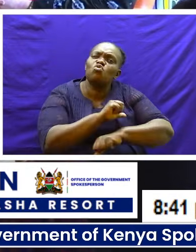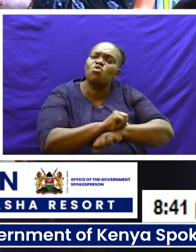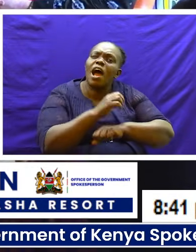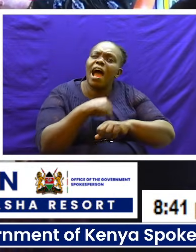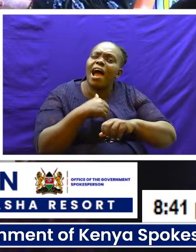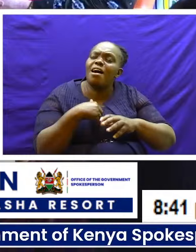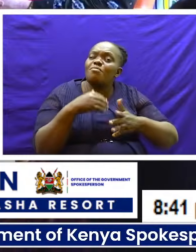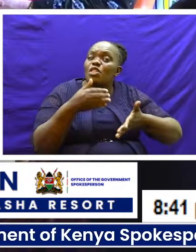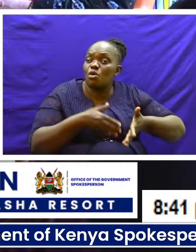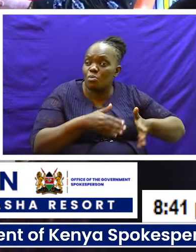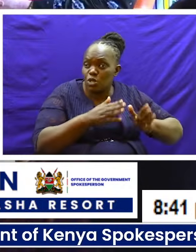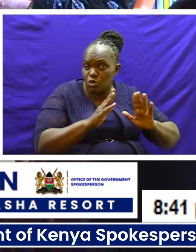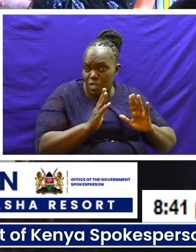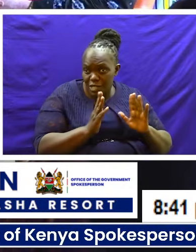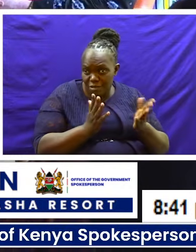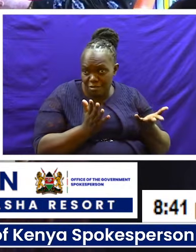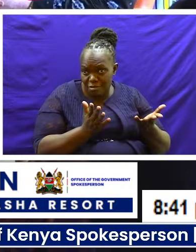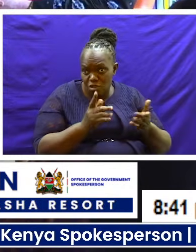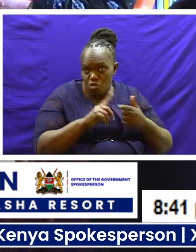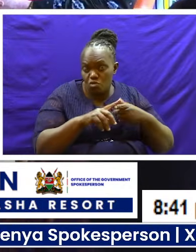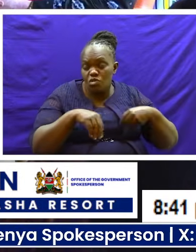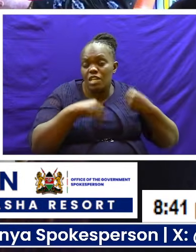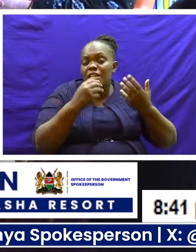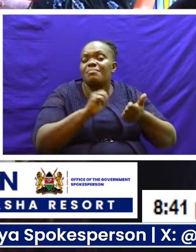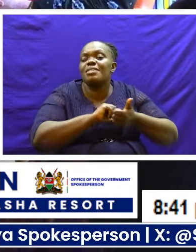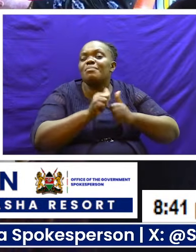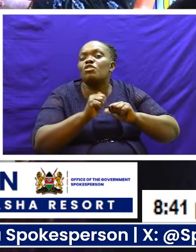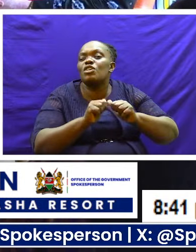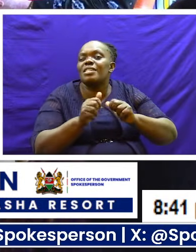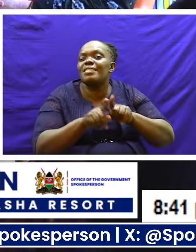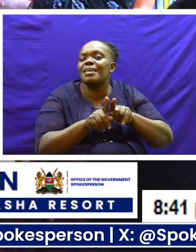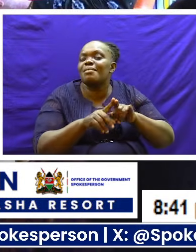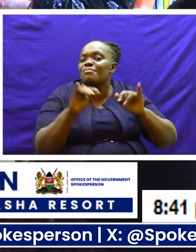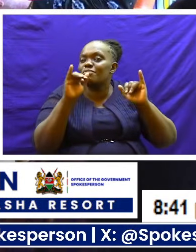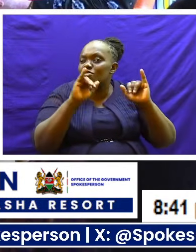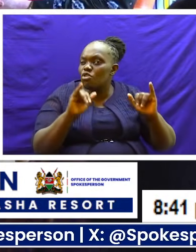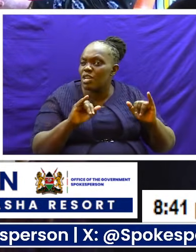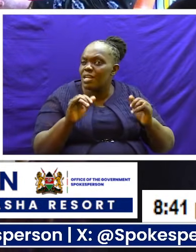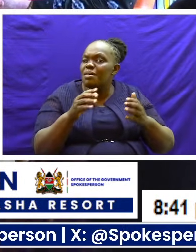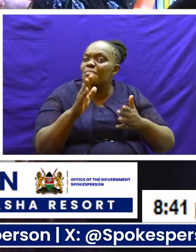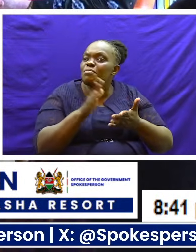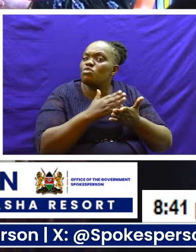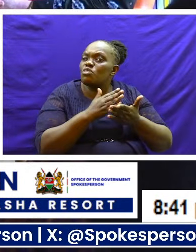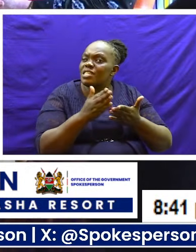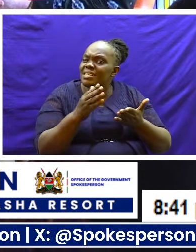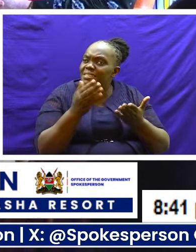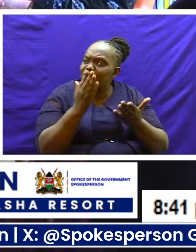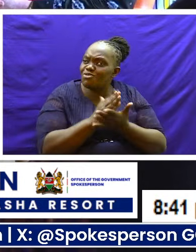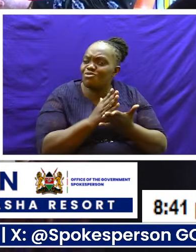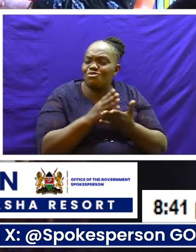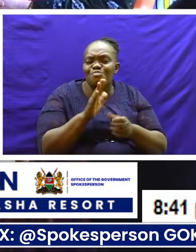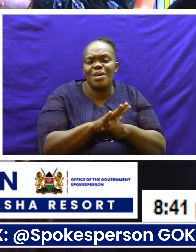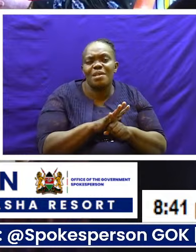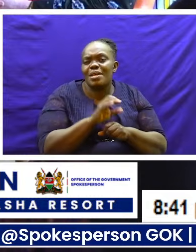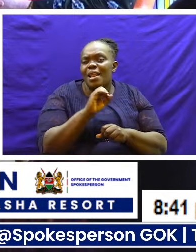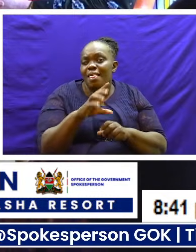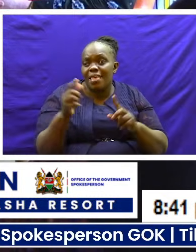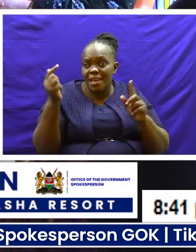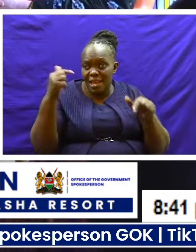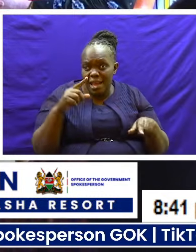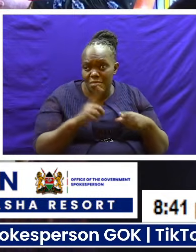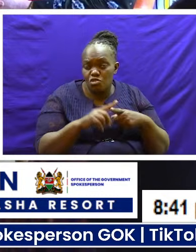the opportunity to offer sports? Drawing and design, music, mingi, sindio? So when it comes